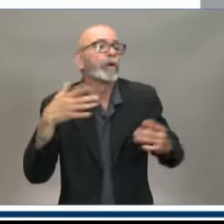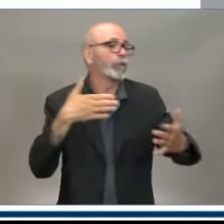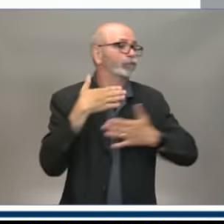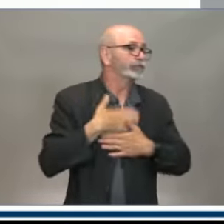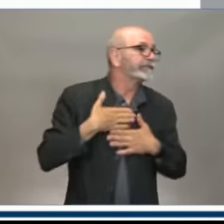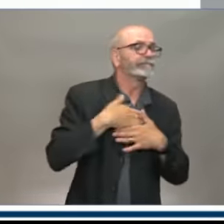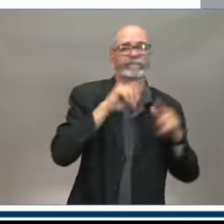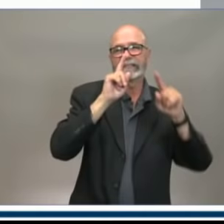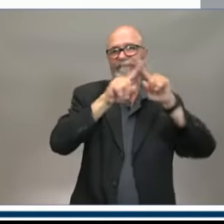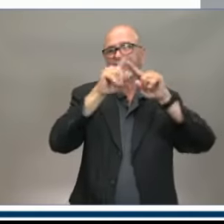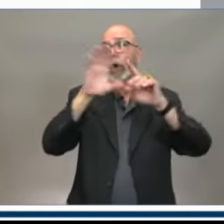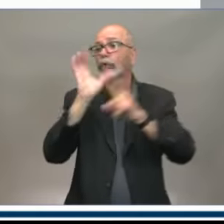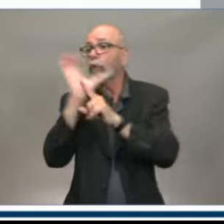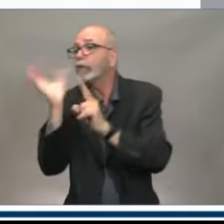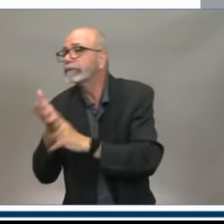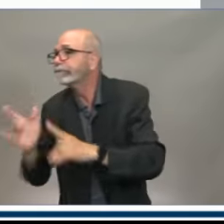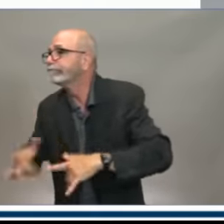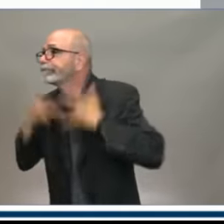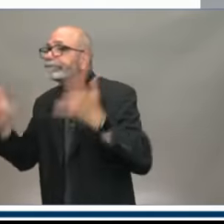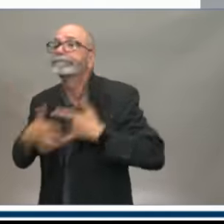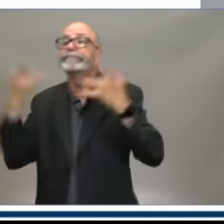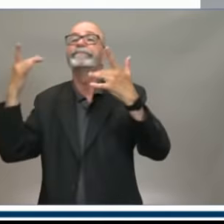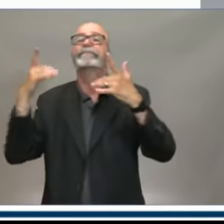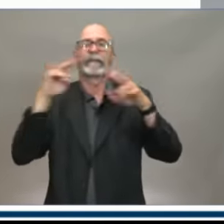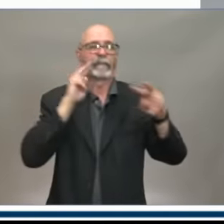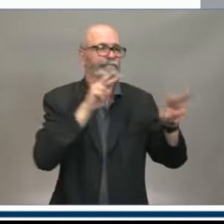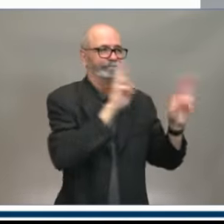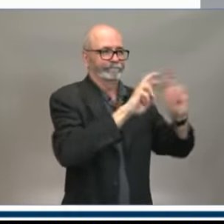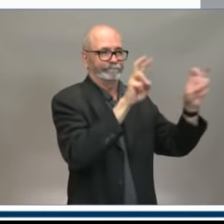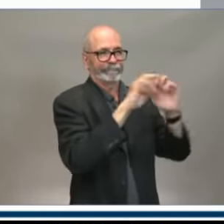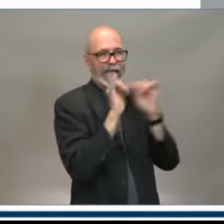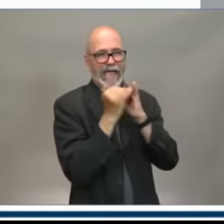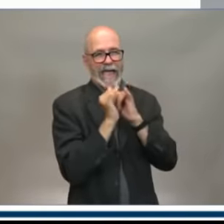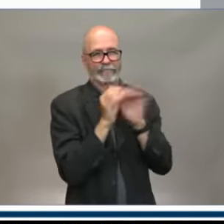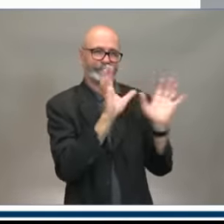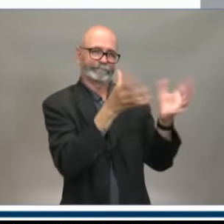all of those and how do we actually allow them to